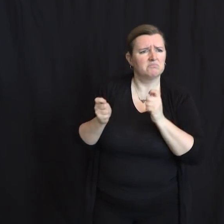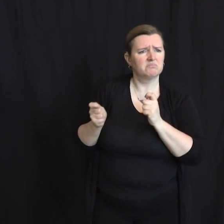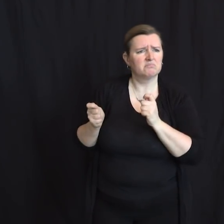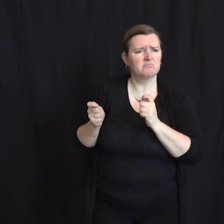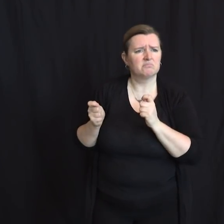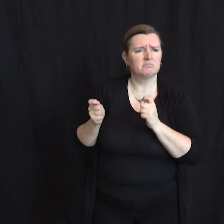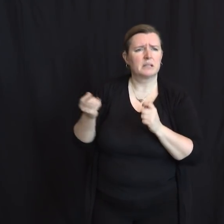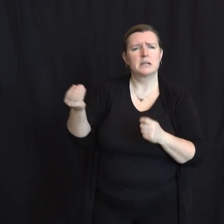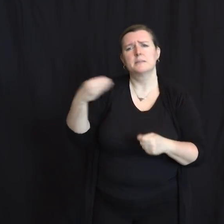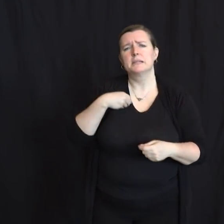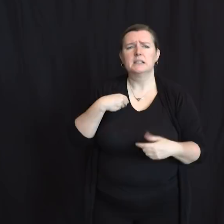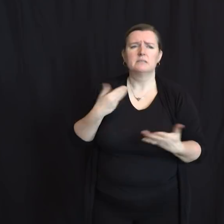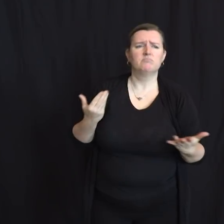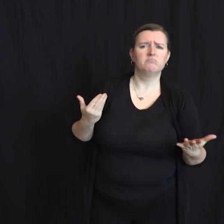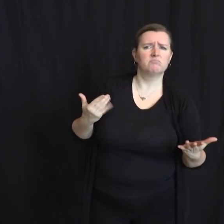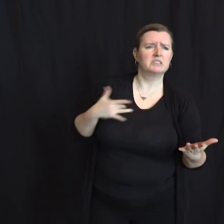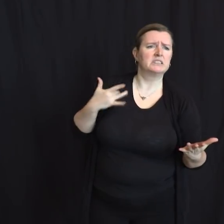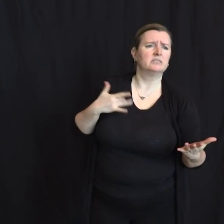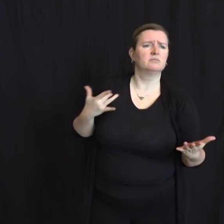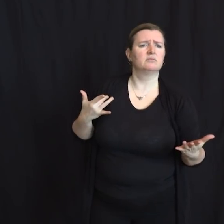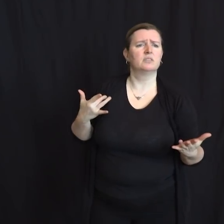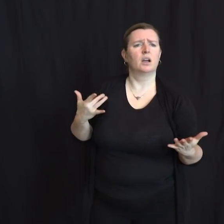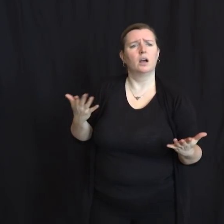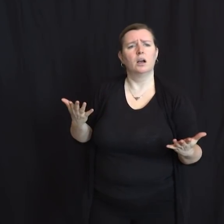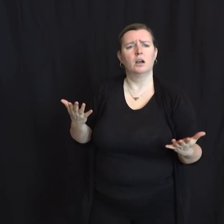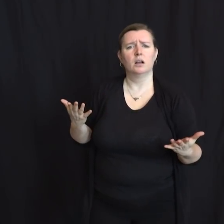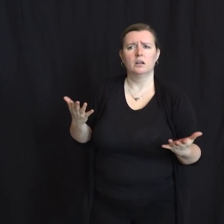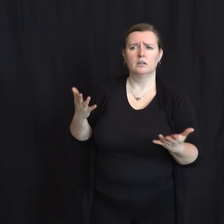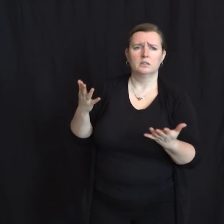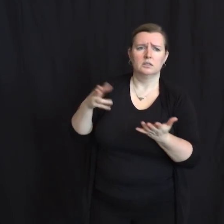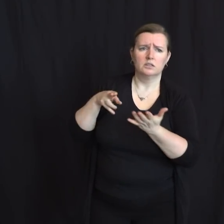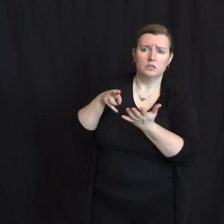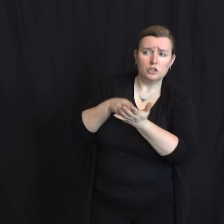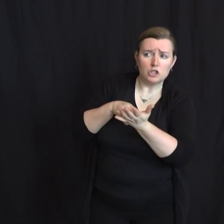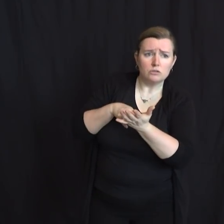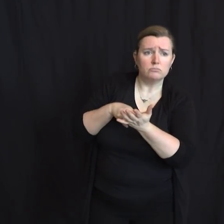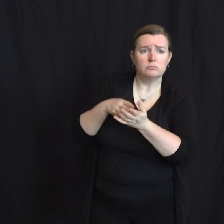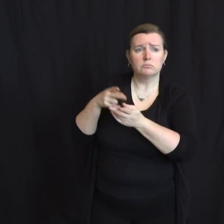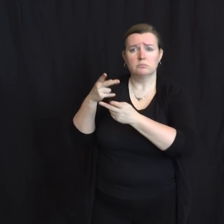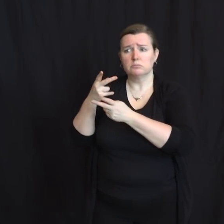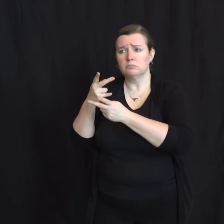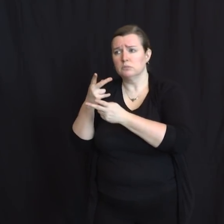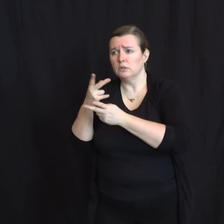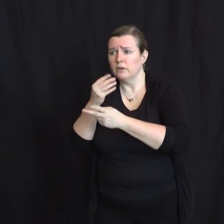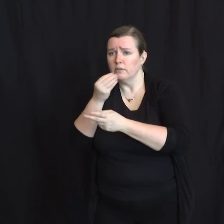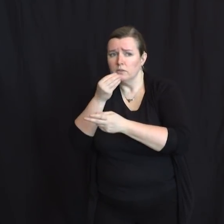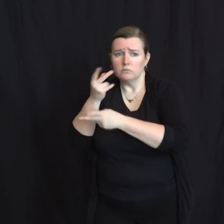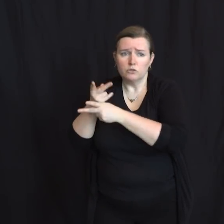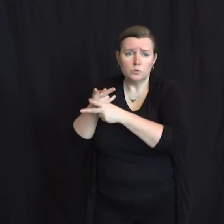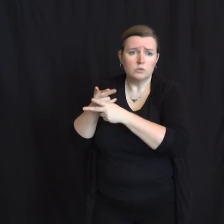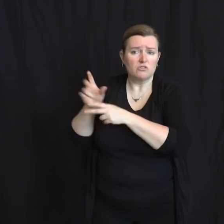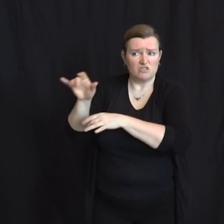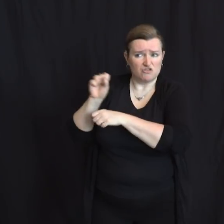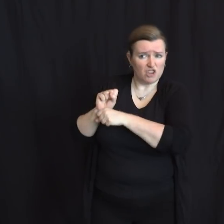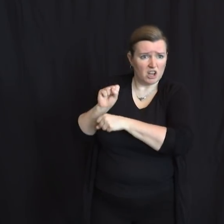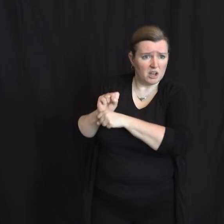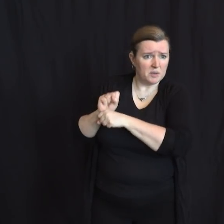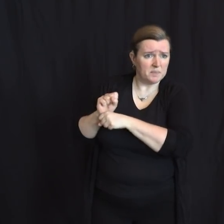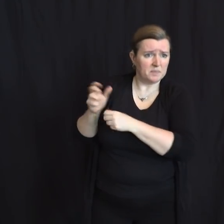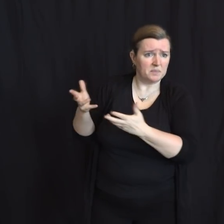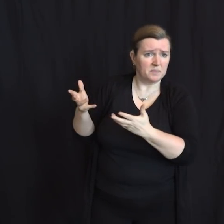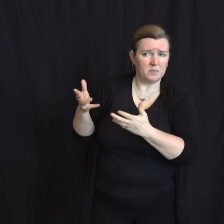of a job do you think our first responders, healthcare workers, supermarket workers are doing in the